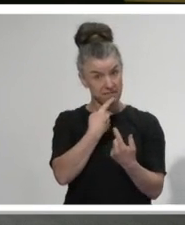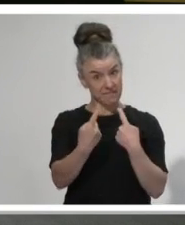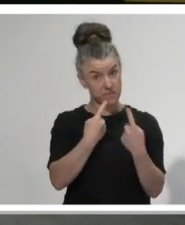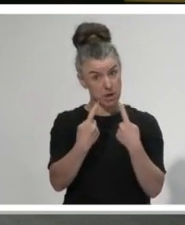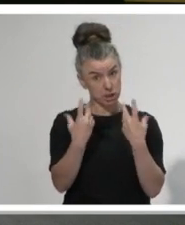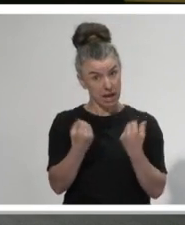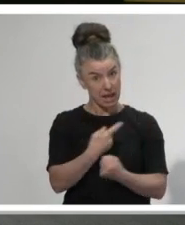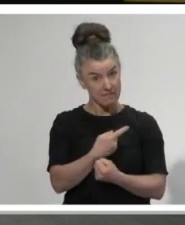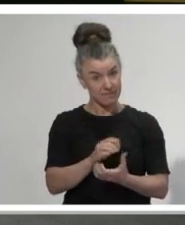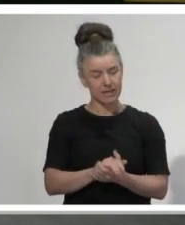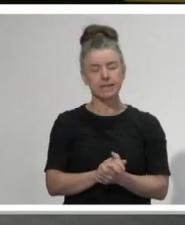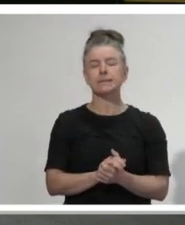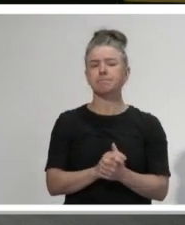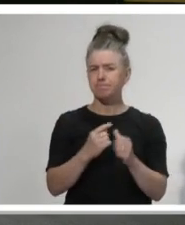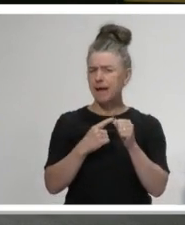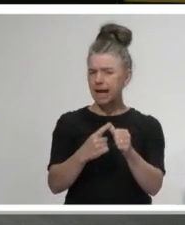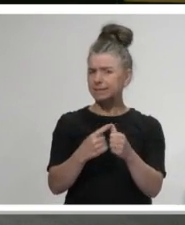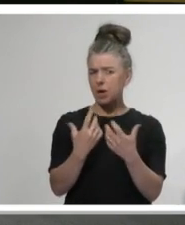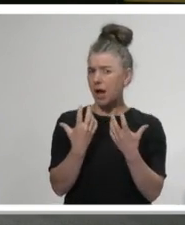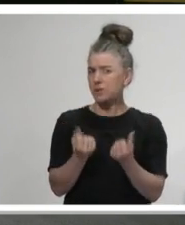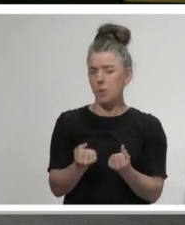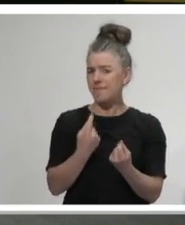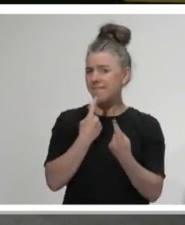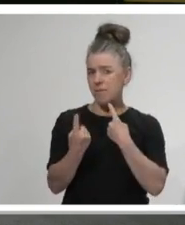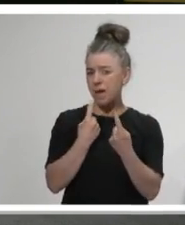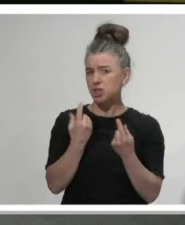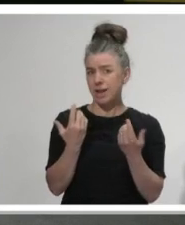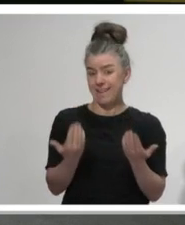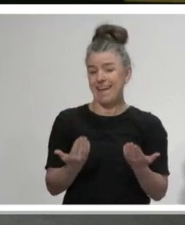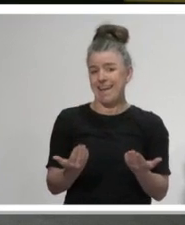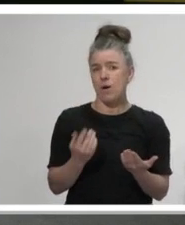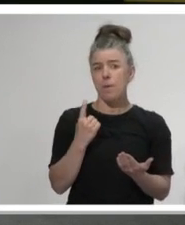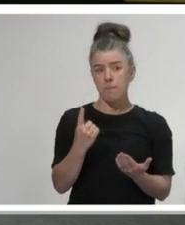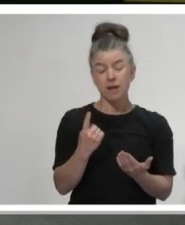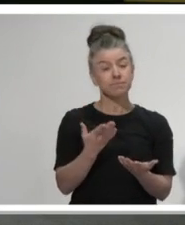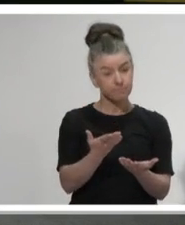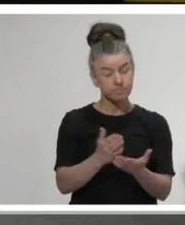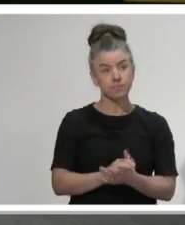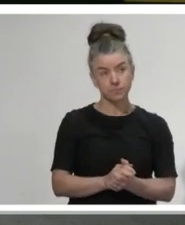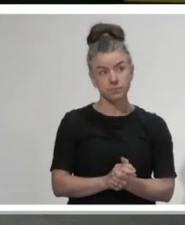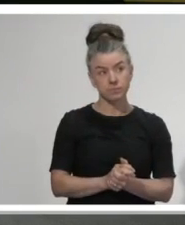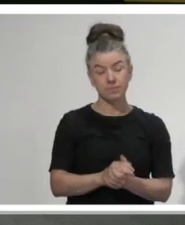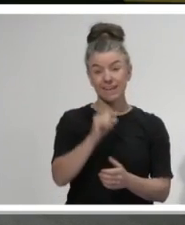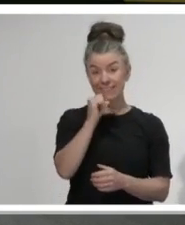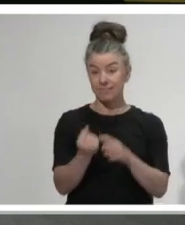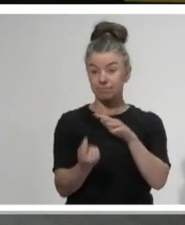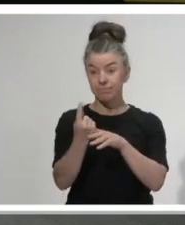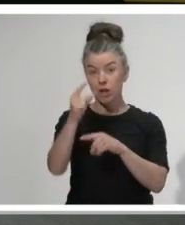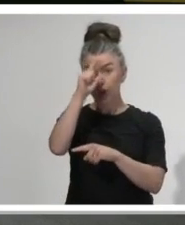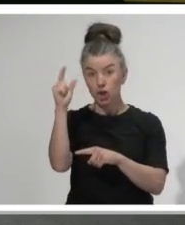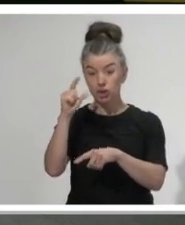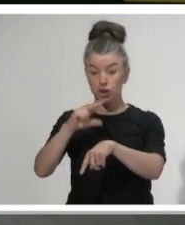I don't have those details to hand, but those are certainly situations where we investigate